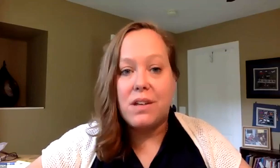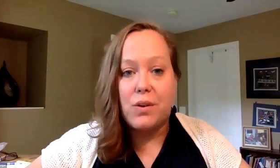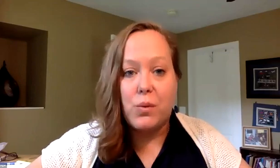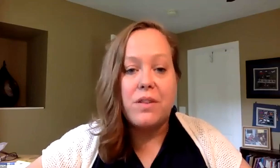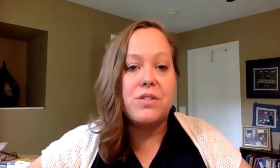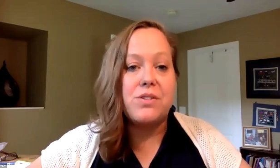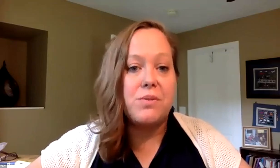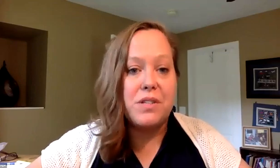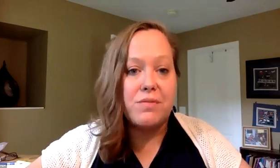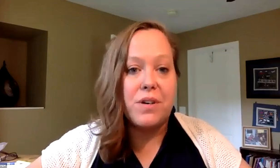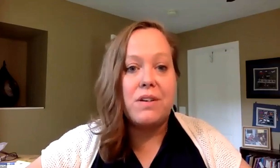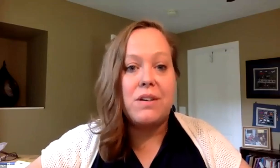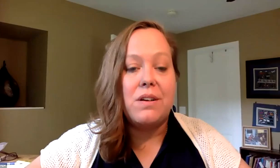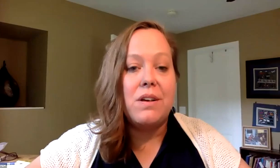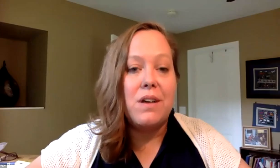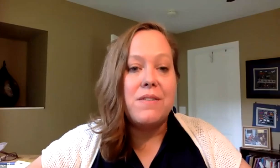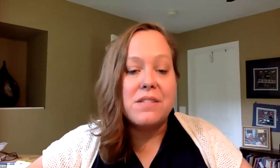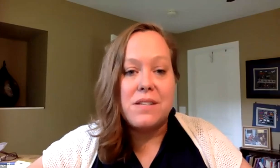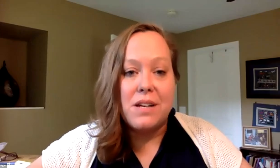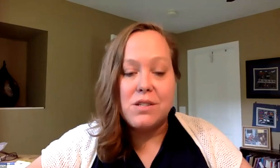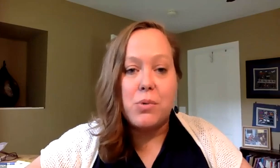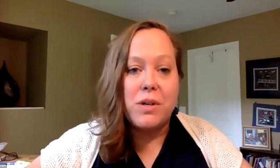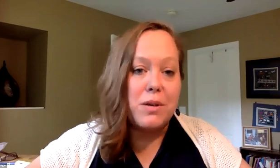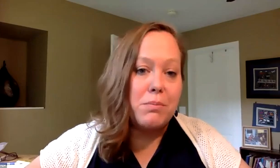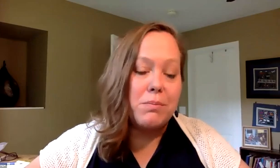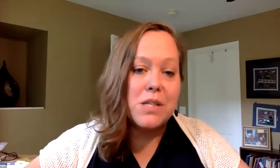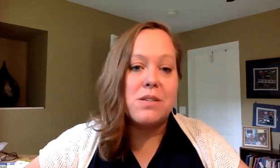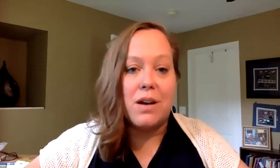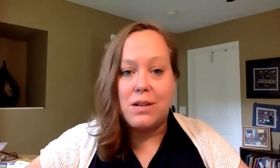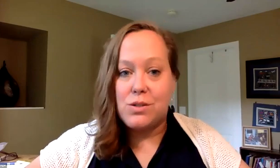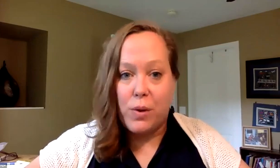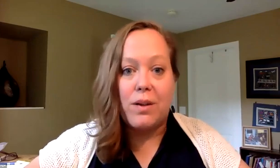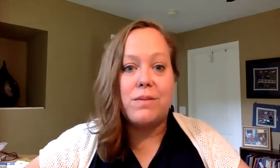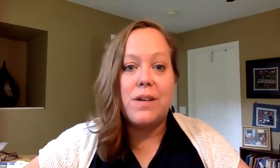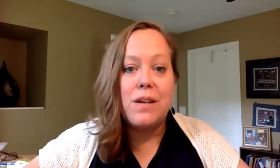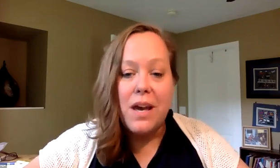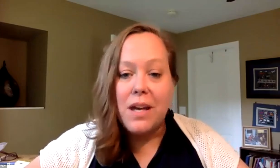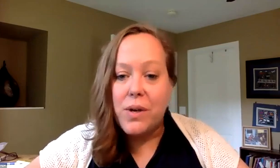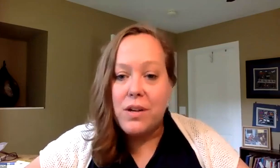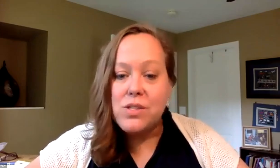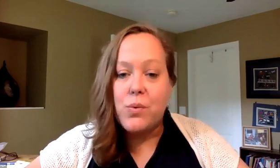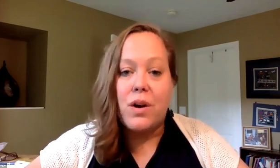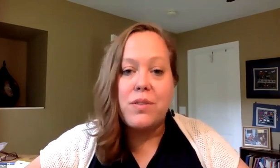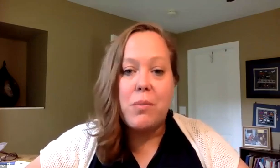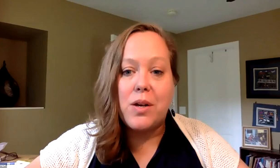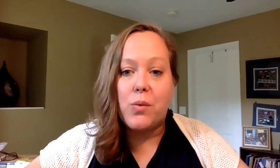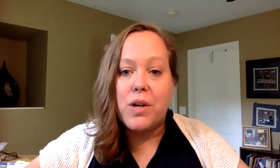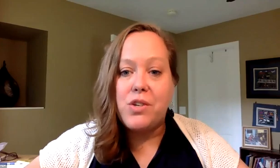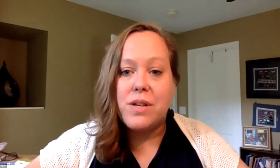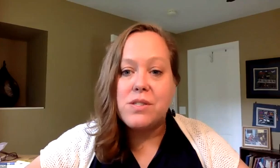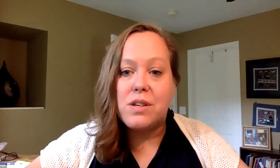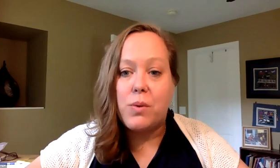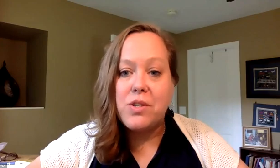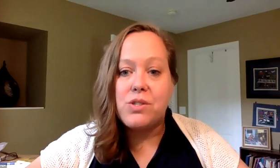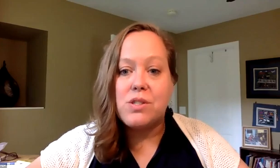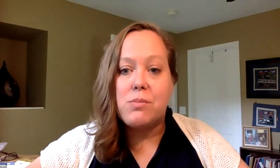and thinking in a way that's new and different, that stands to put him aside as well. Anyone else on the panel want to